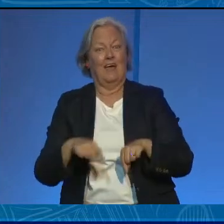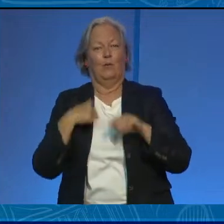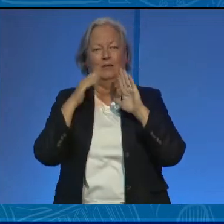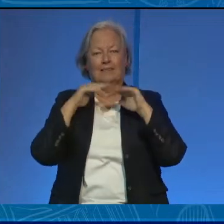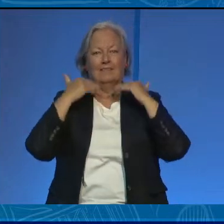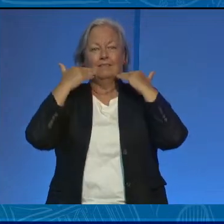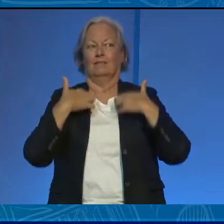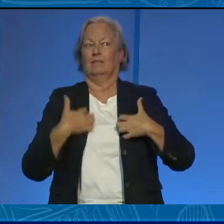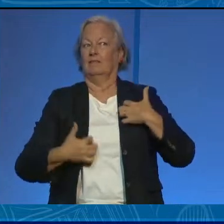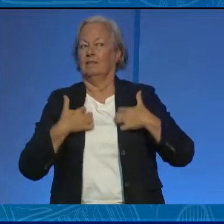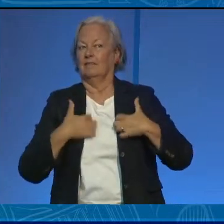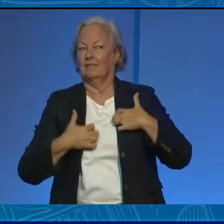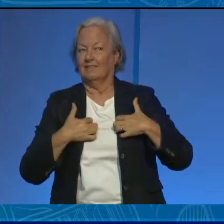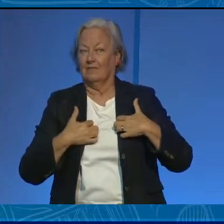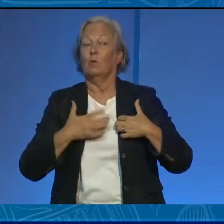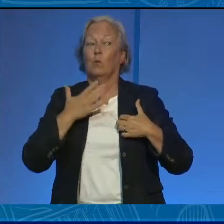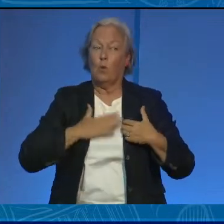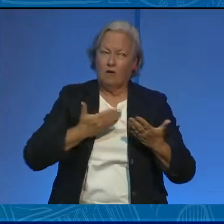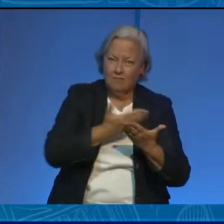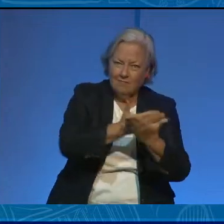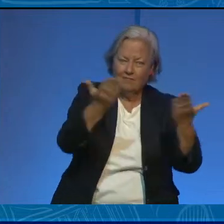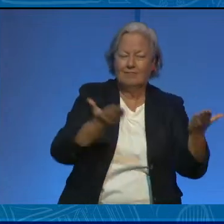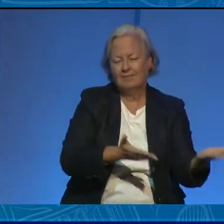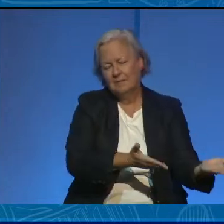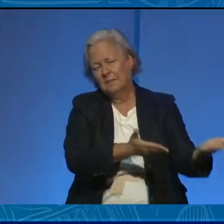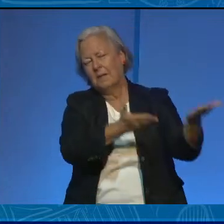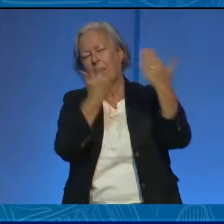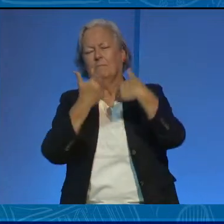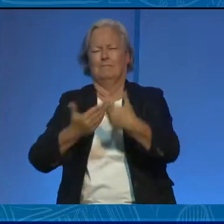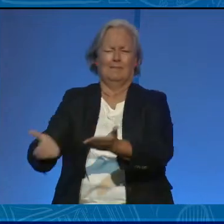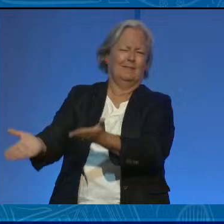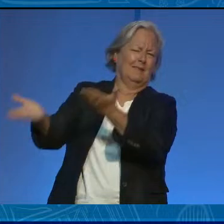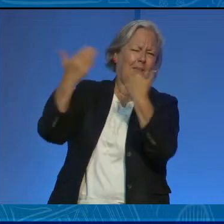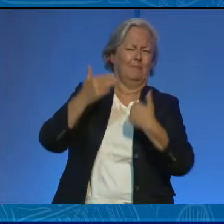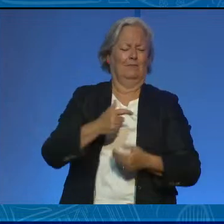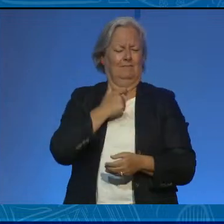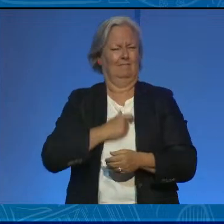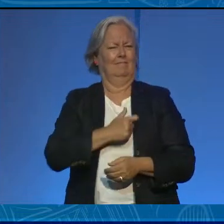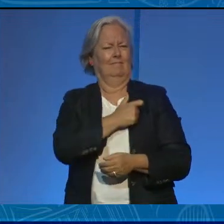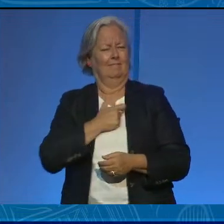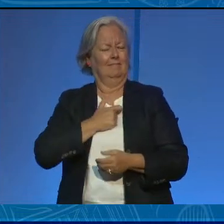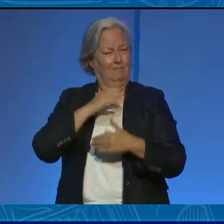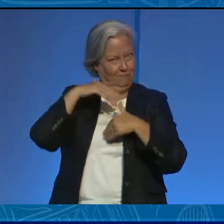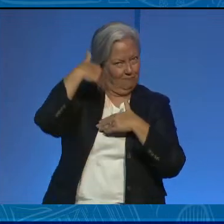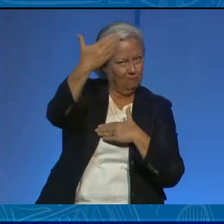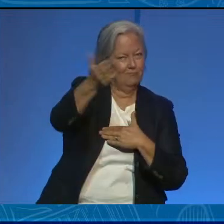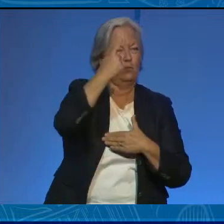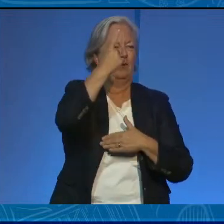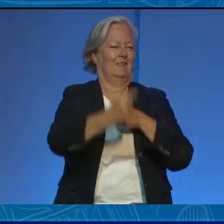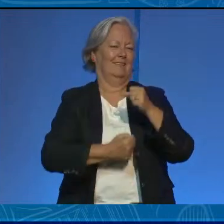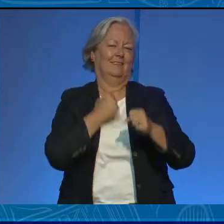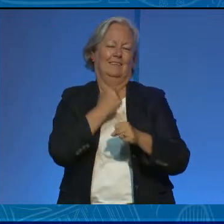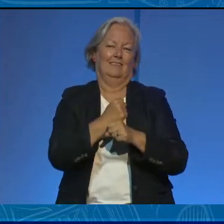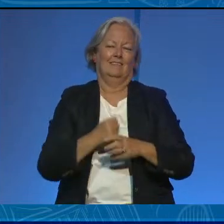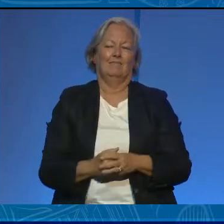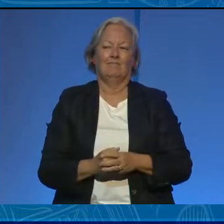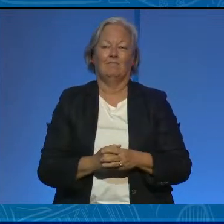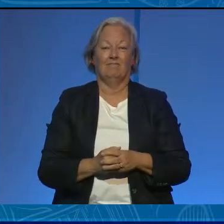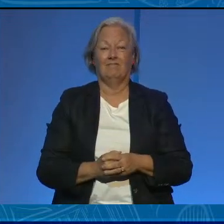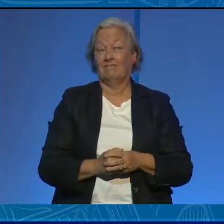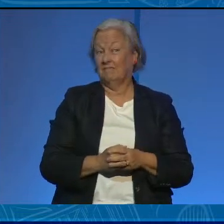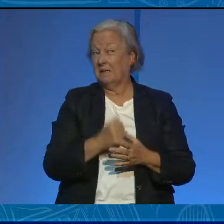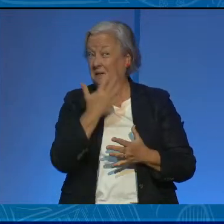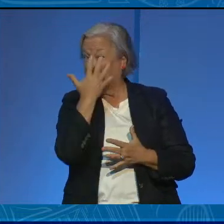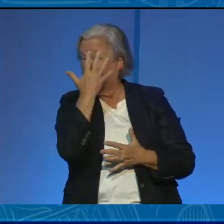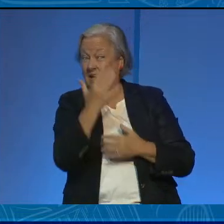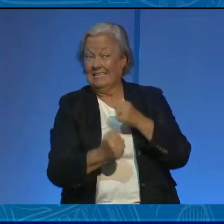welcome governments and stakeholders back to Switzerland at a critical juncture. With only 5 years